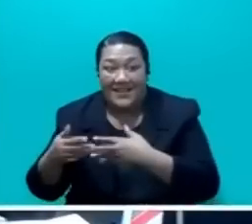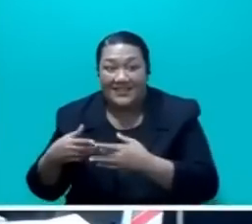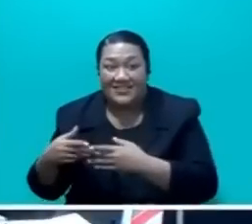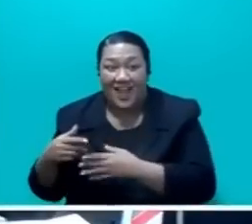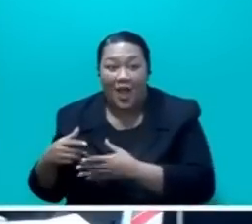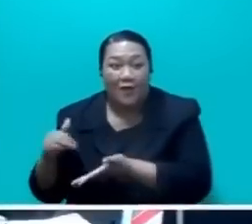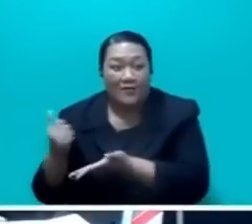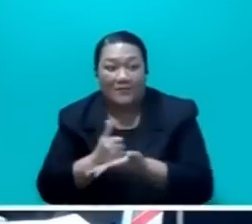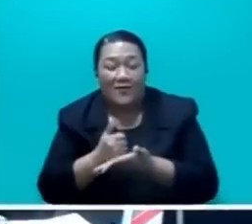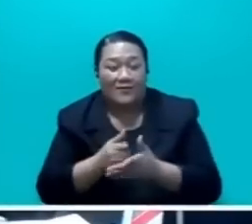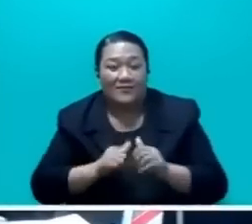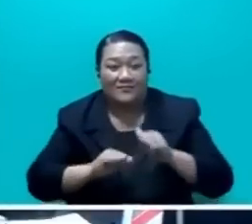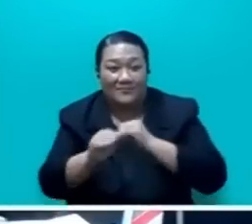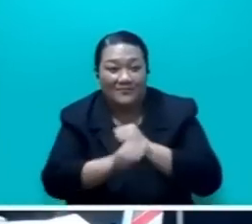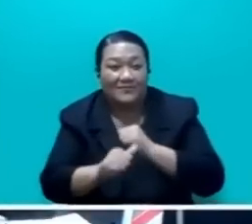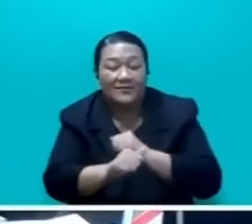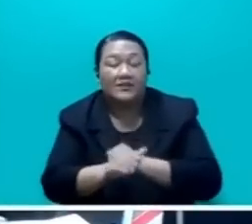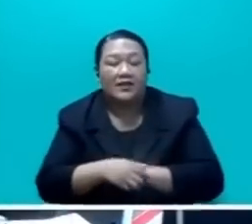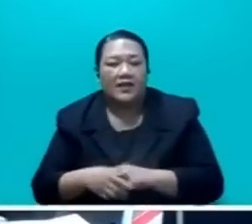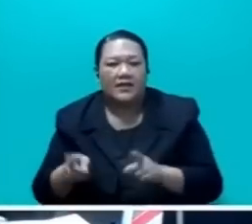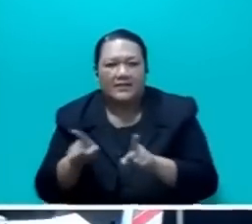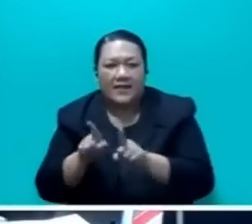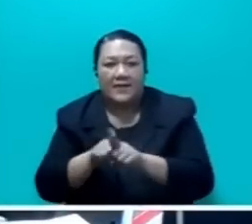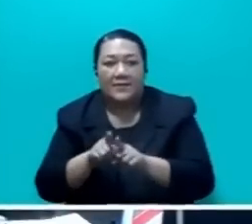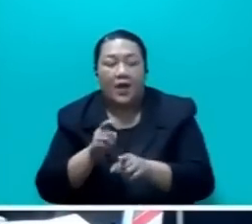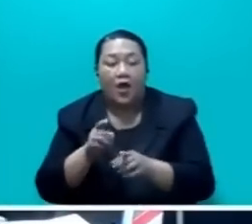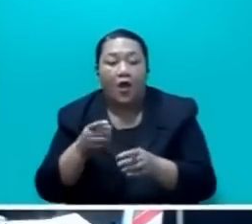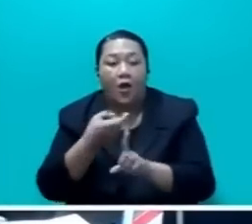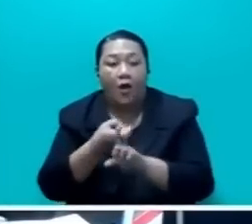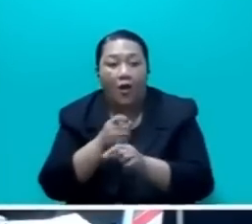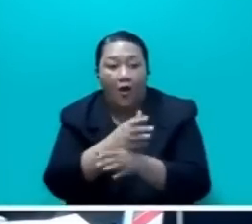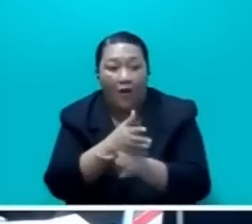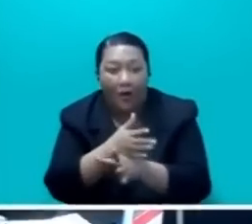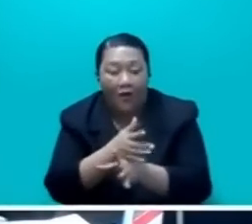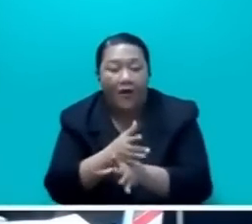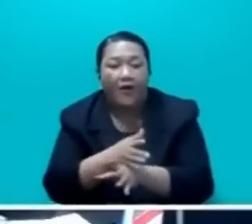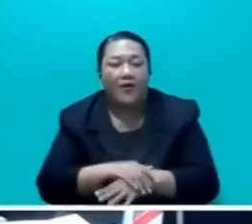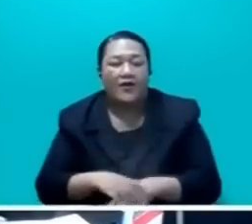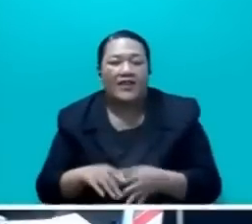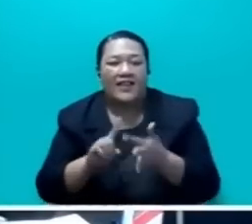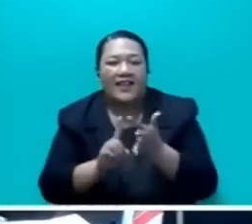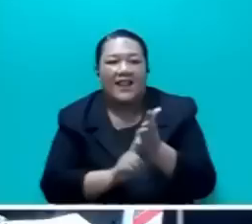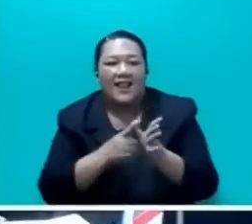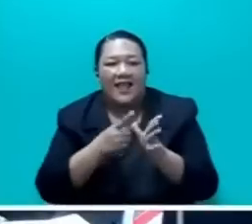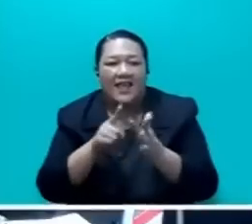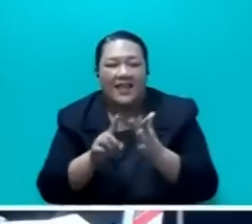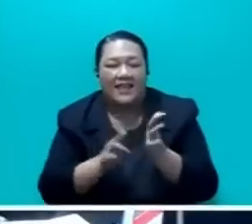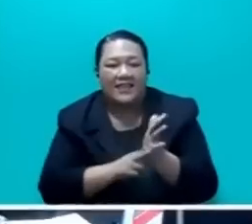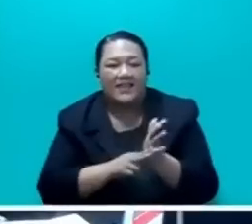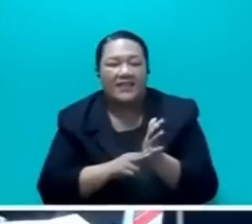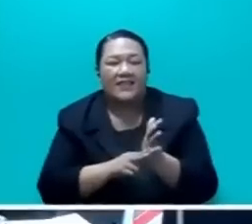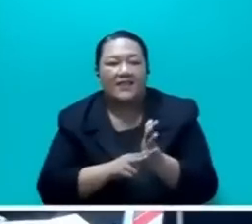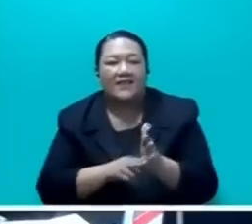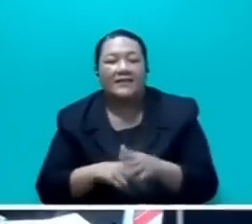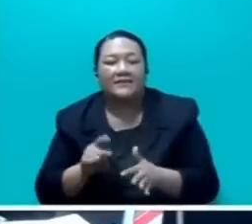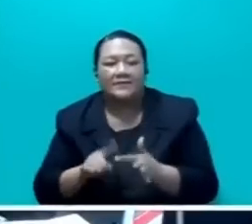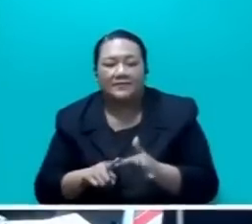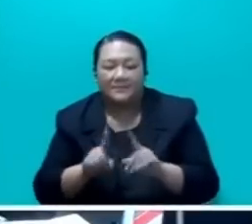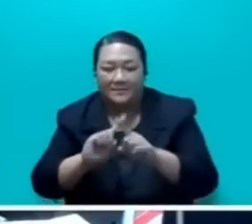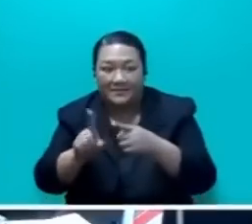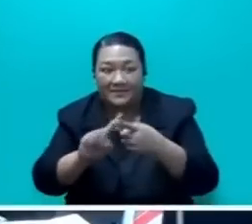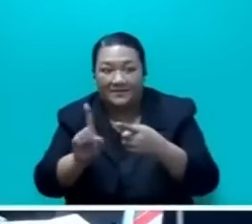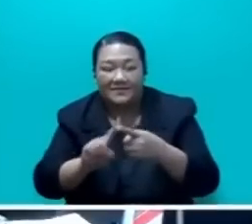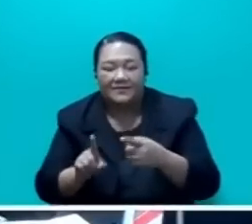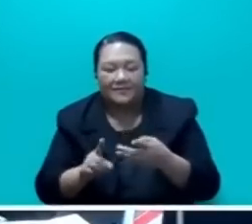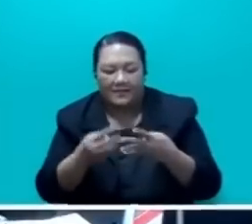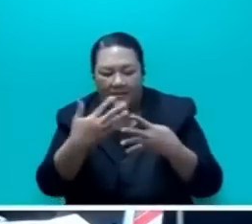my PA team Koro, including Eleni Lubunitonga, Colin Dole Kamba, Walisio of Nadamaki, Naivak of